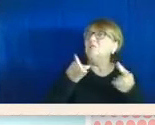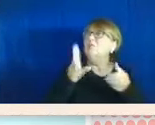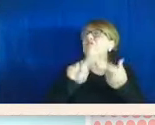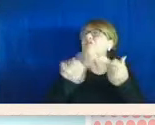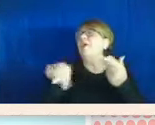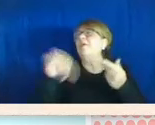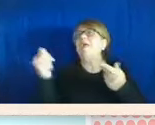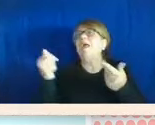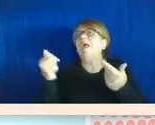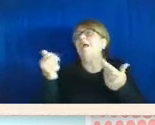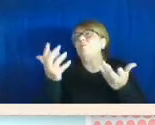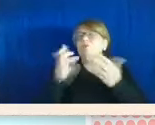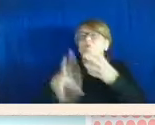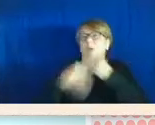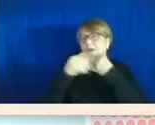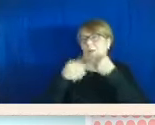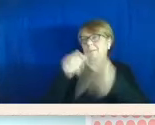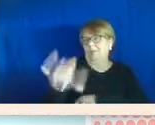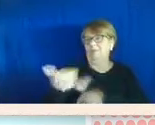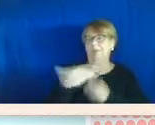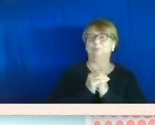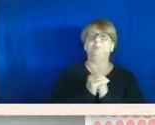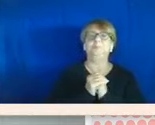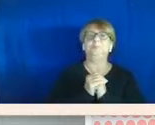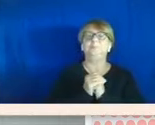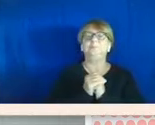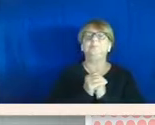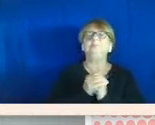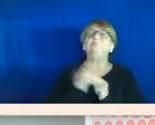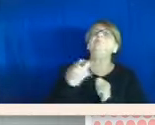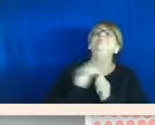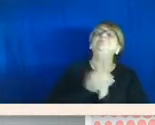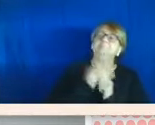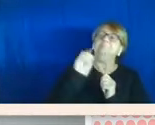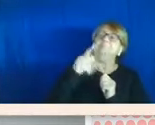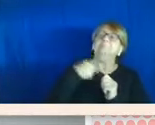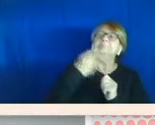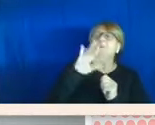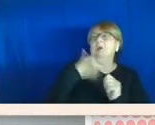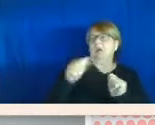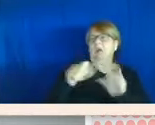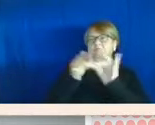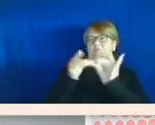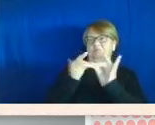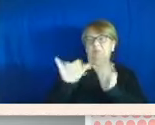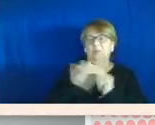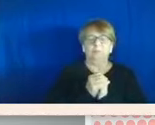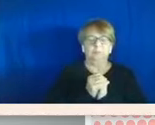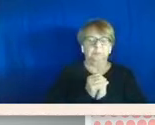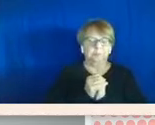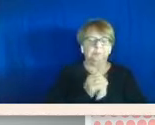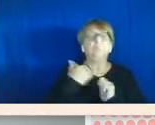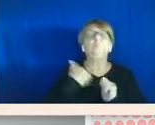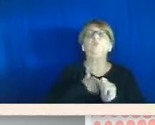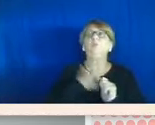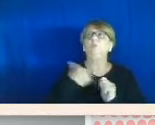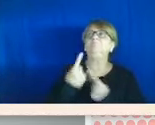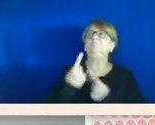that? So this is Mary Schranker. I could jump in on that. We've seen it's a